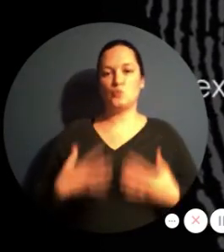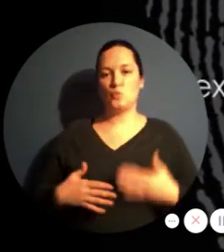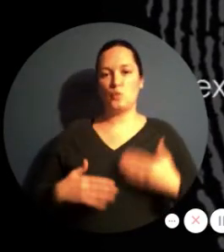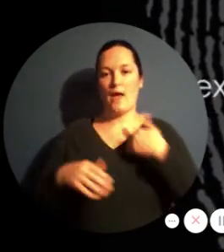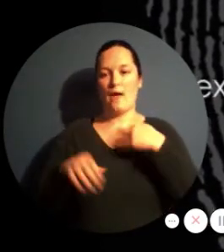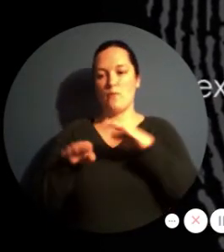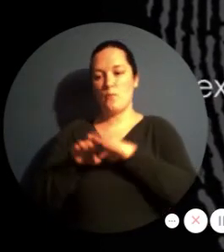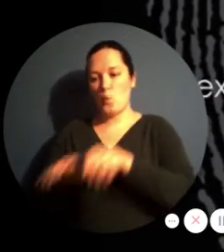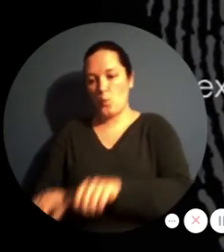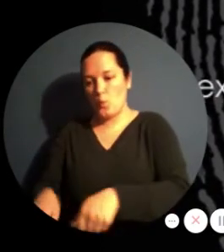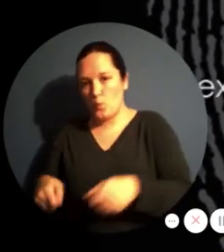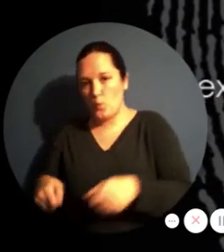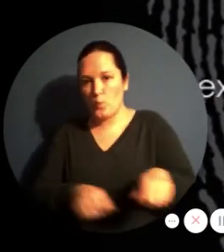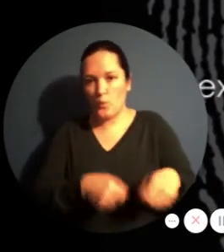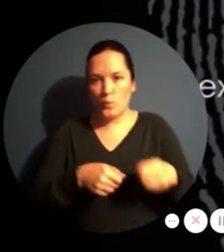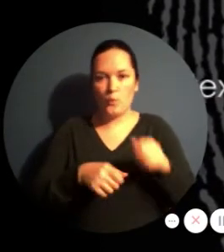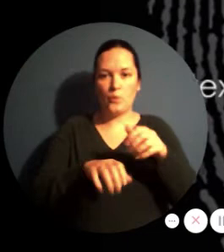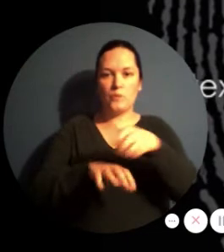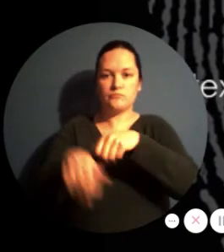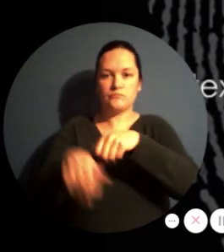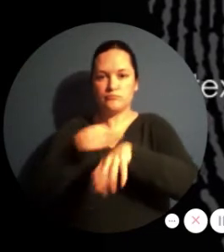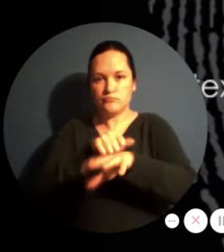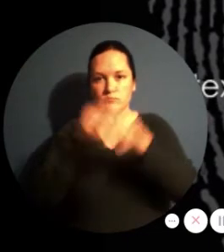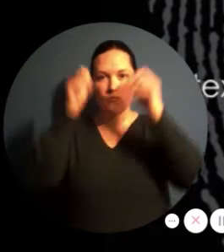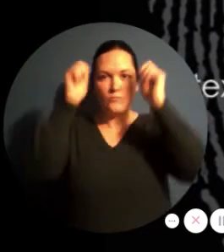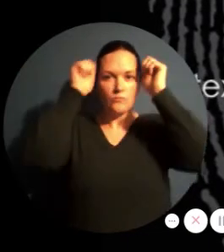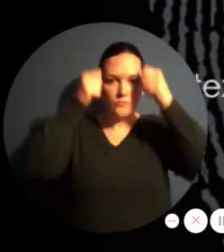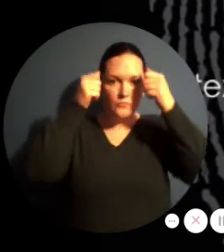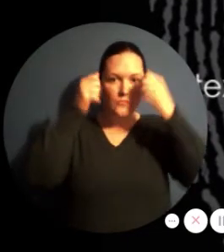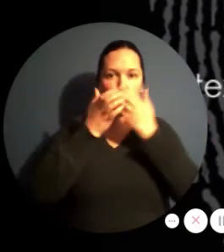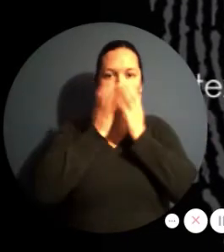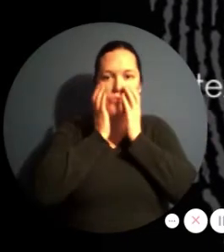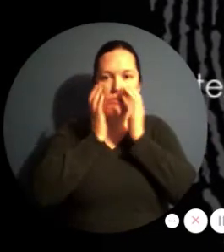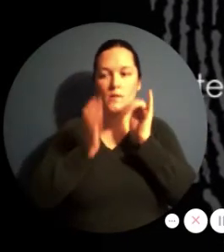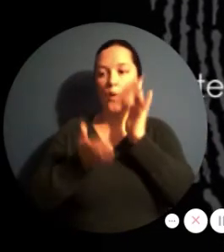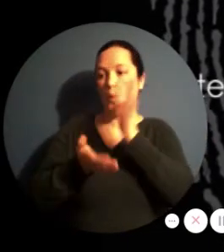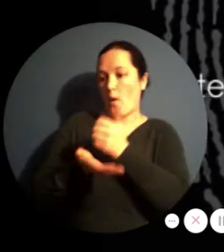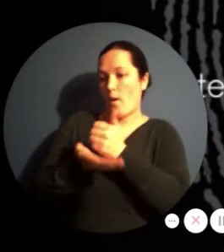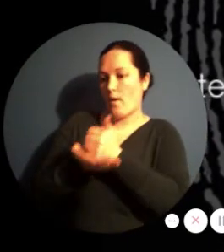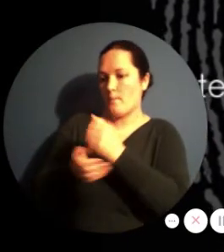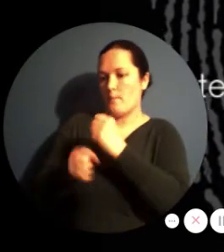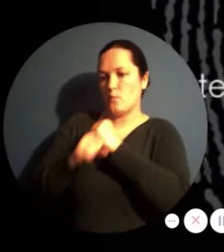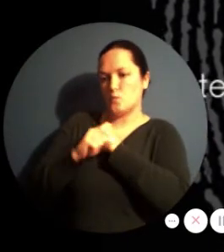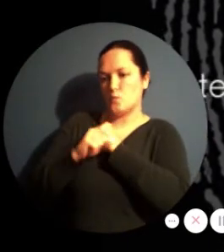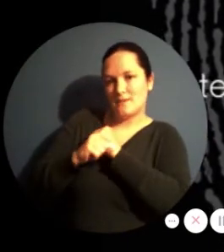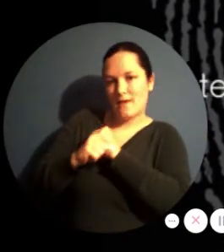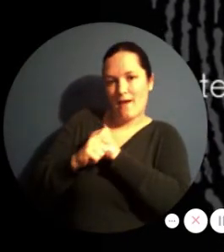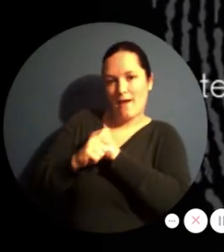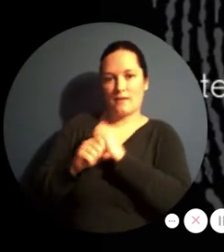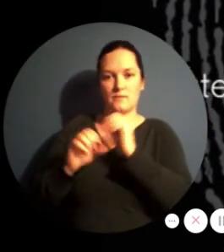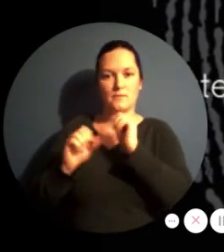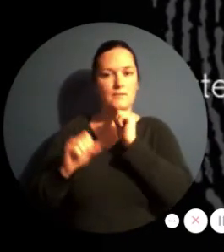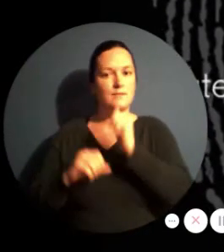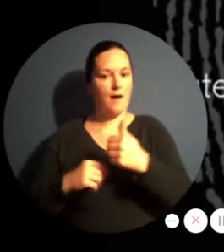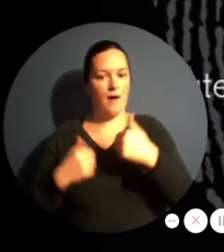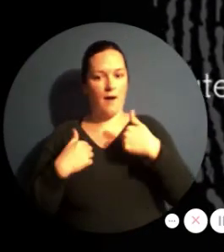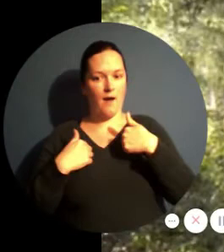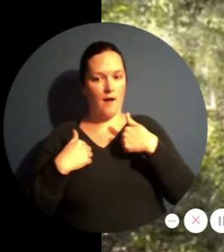hood, and a mouth guard. This clothing will protect the CSI and ensure they do not contaminate the crime